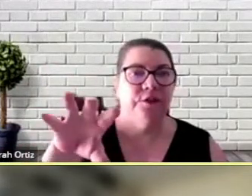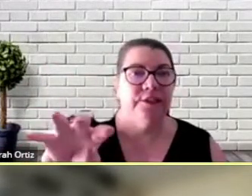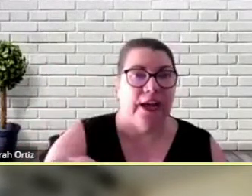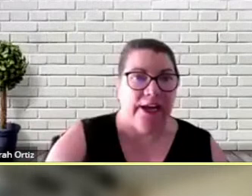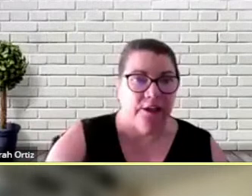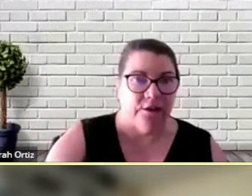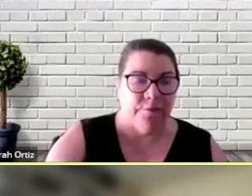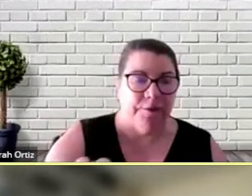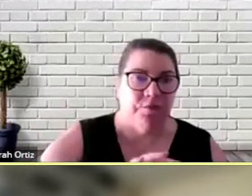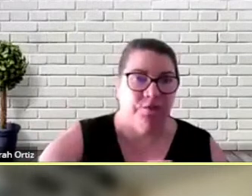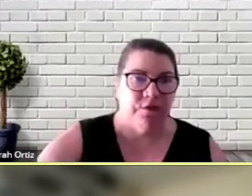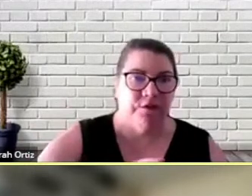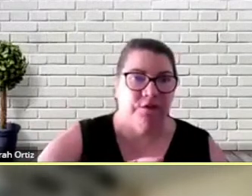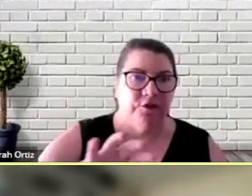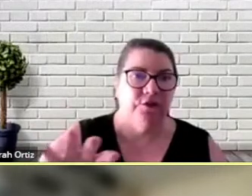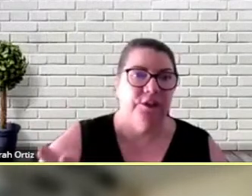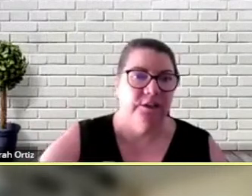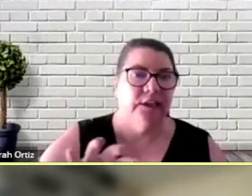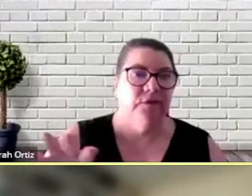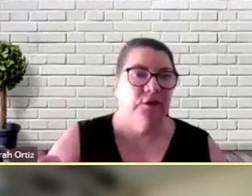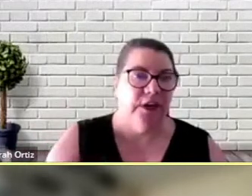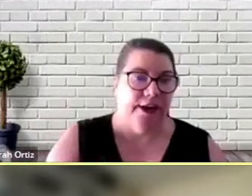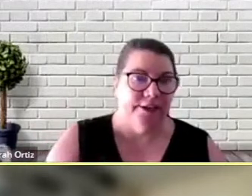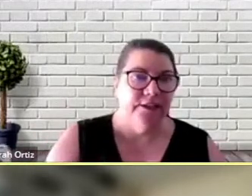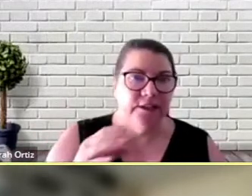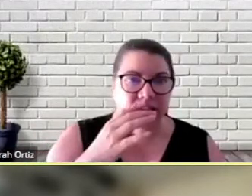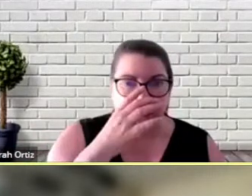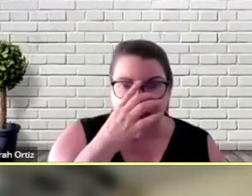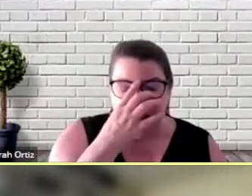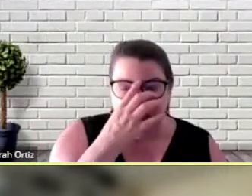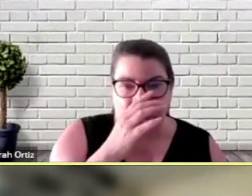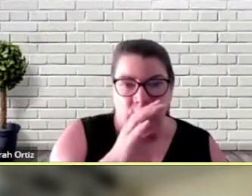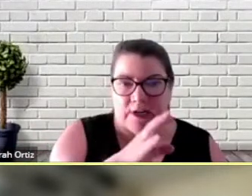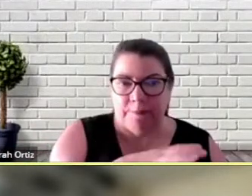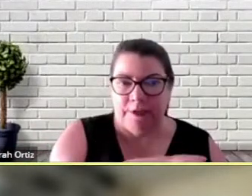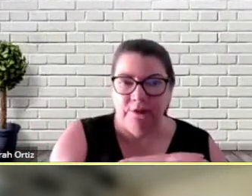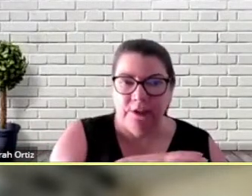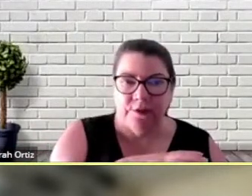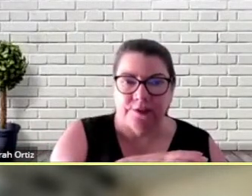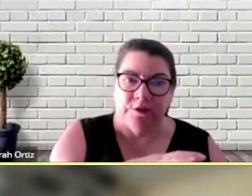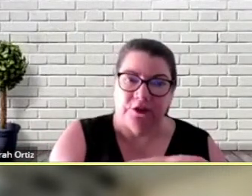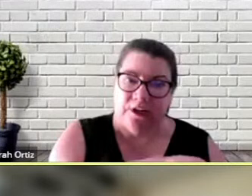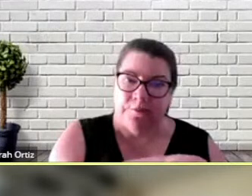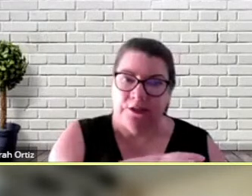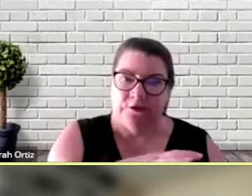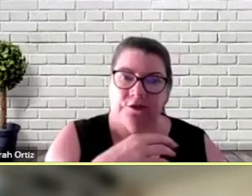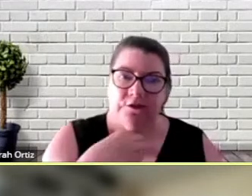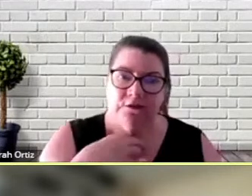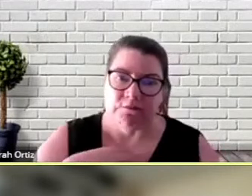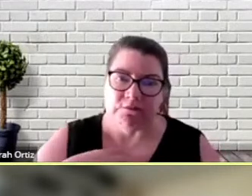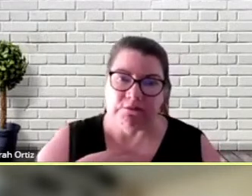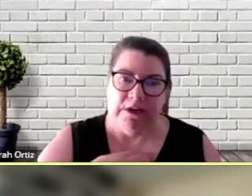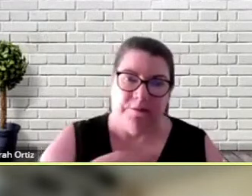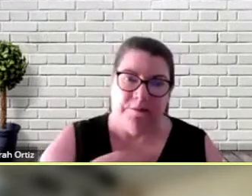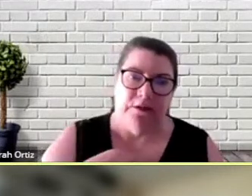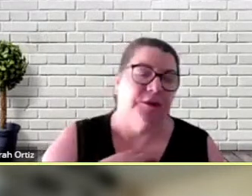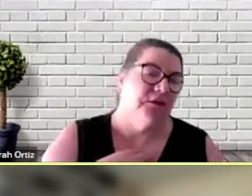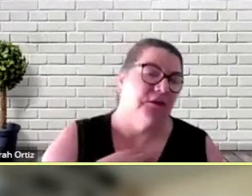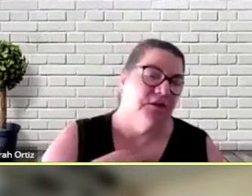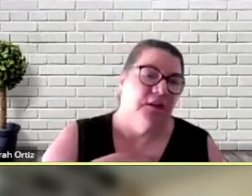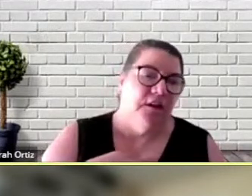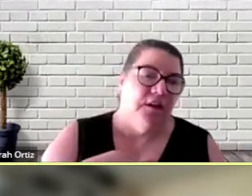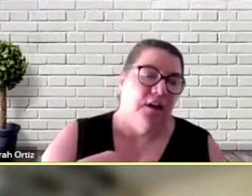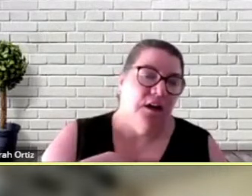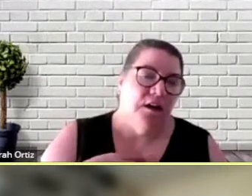if it's your desire, I mean, the district is looking for guidance. Mm-hmm. And what I'm hearing you say, which I'm not sure I'm